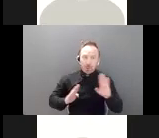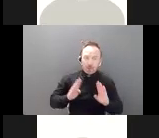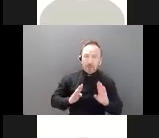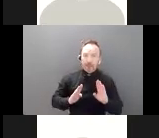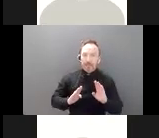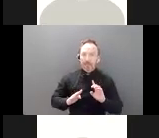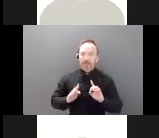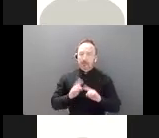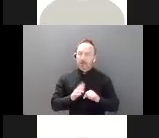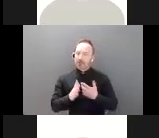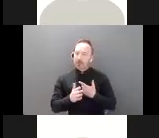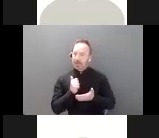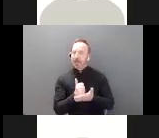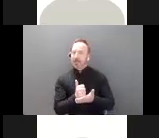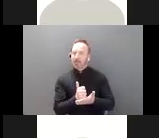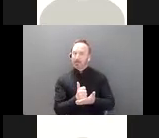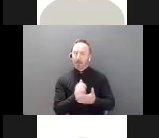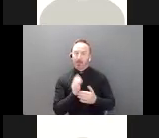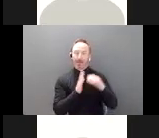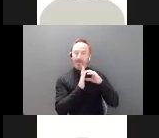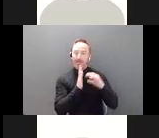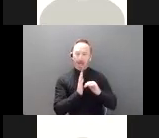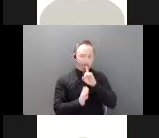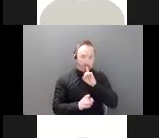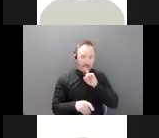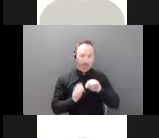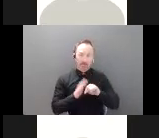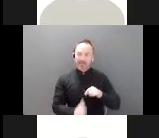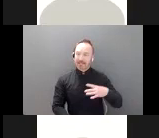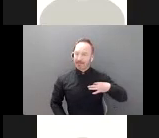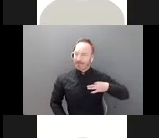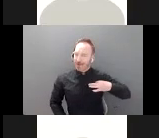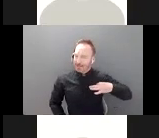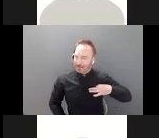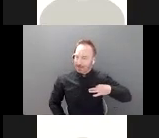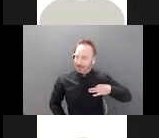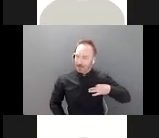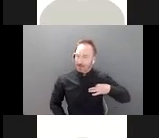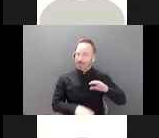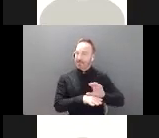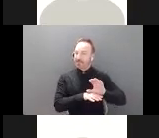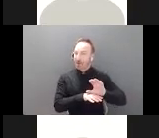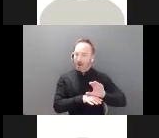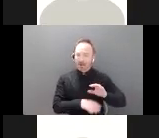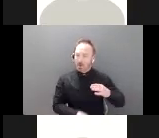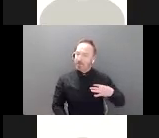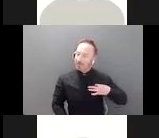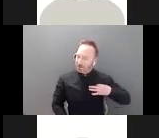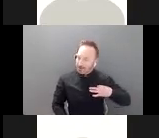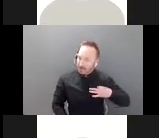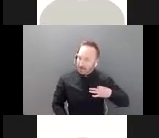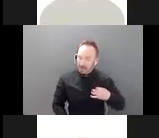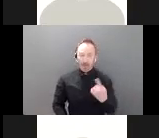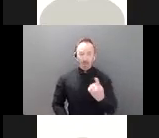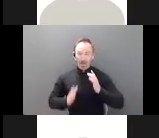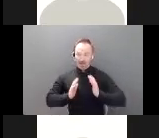slide is it's voluntary, right? It's I had a client last night was thinking about, they weren't sure about